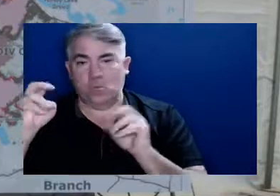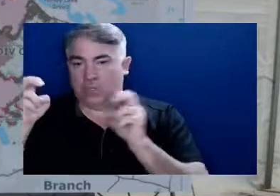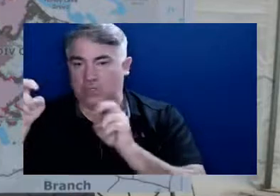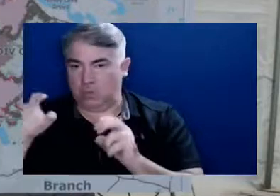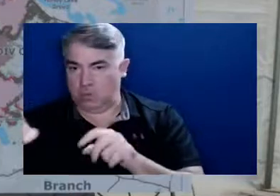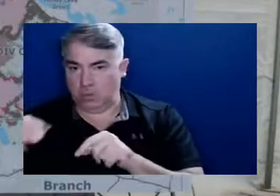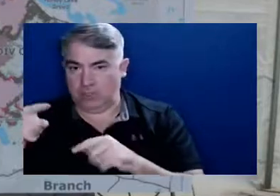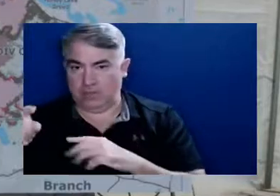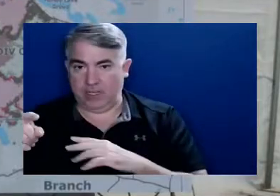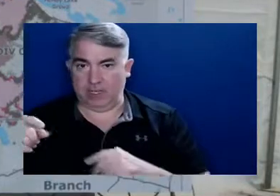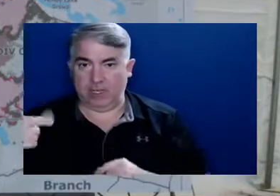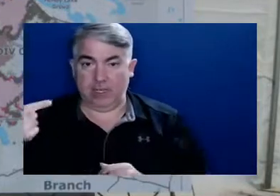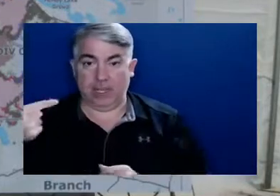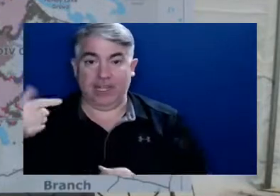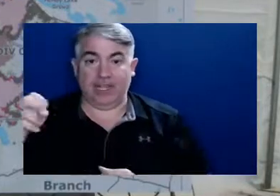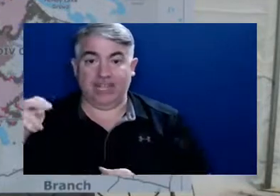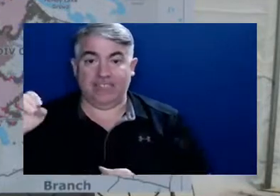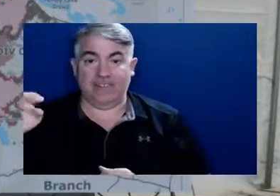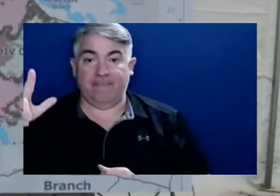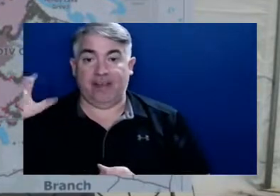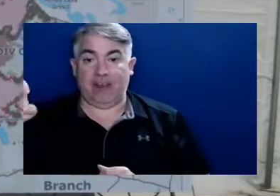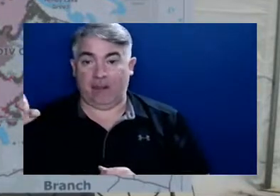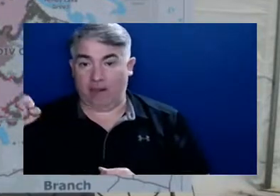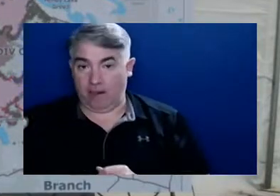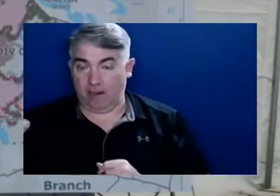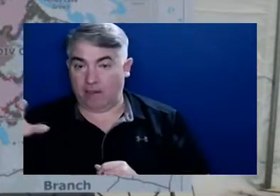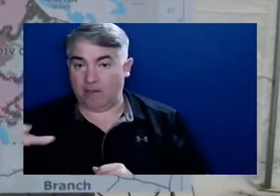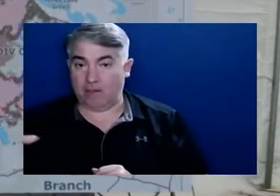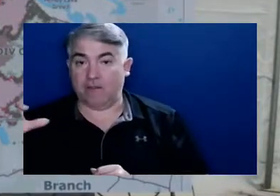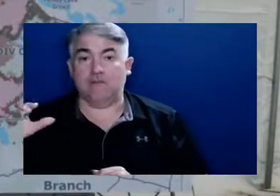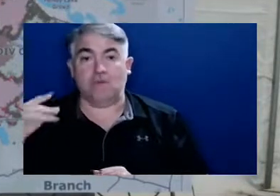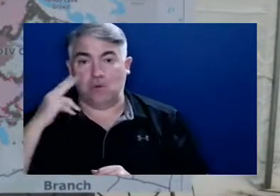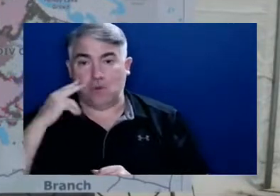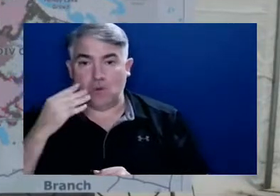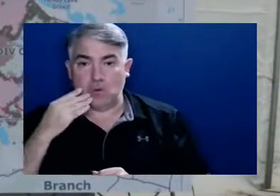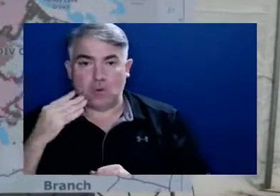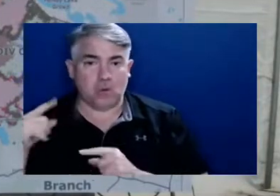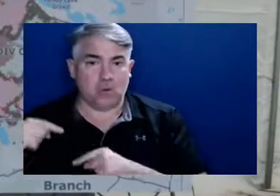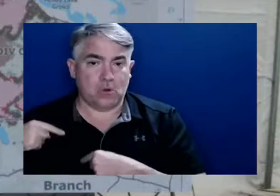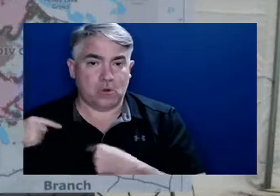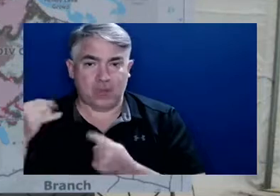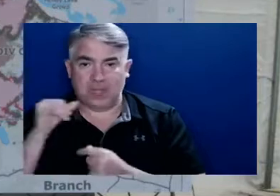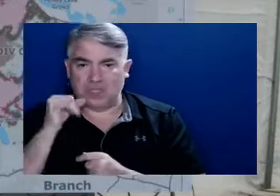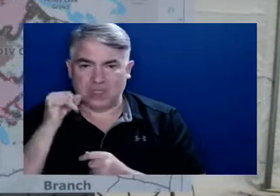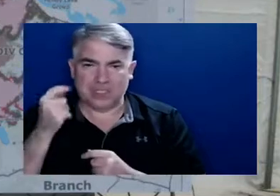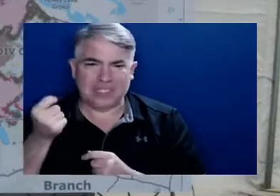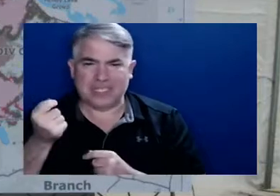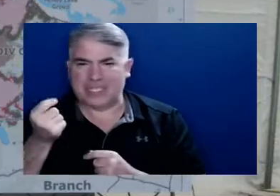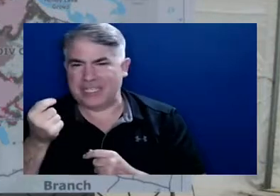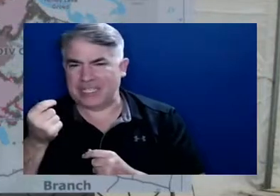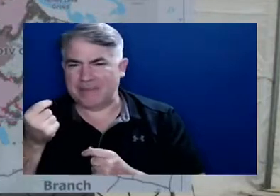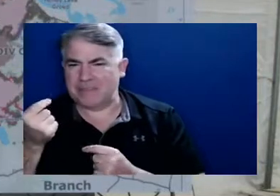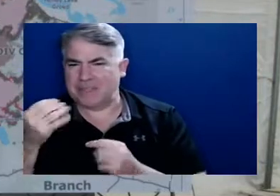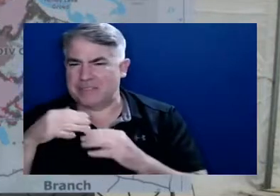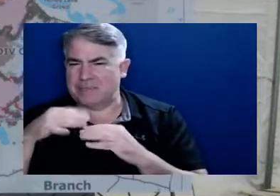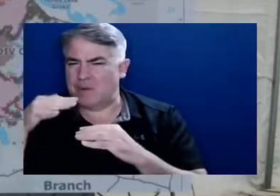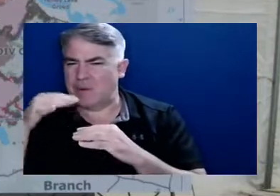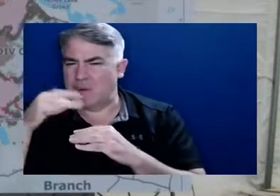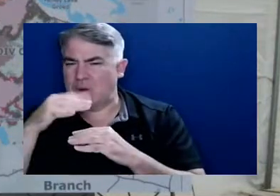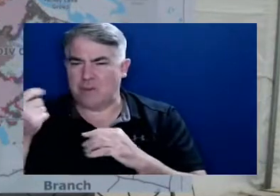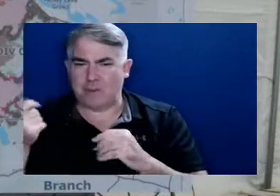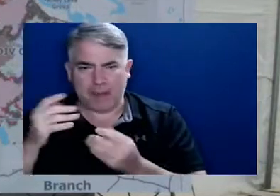good. Only a few smokes in there yesterday. We got all those cleaned up. We'll continue to patrol and mop up in that area.